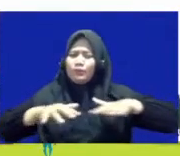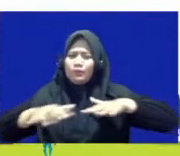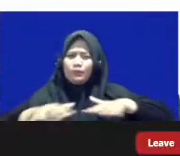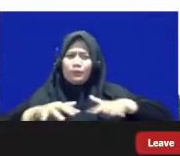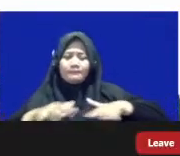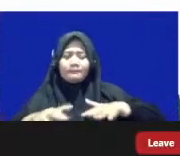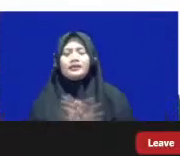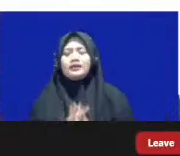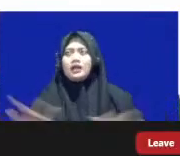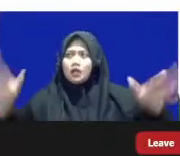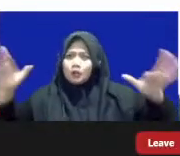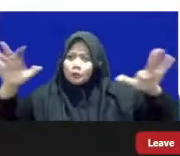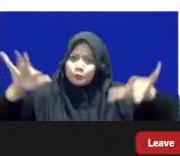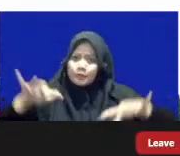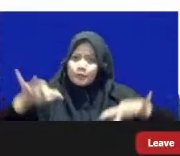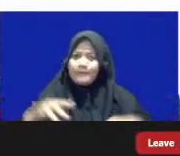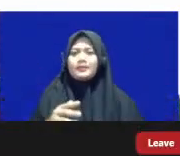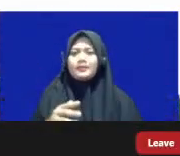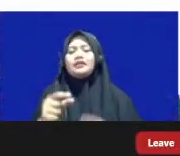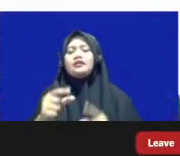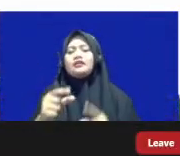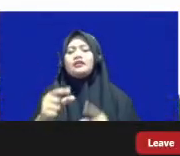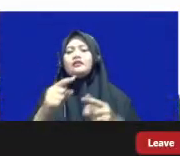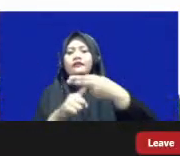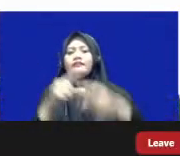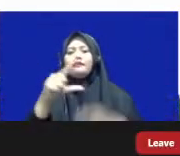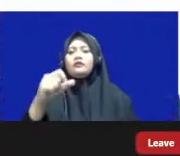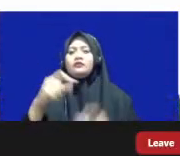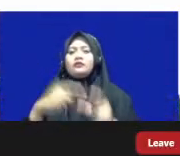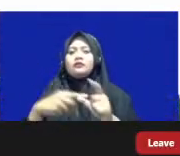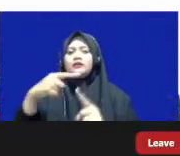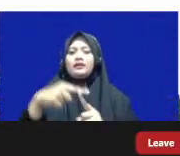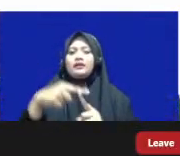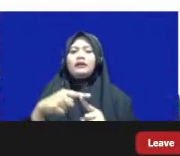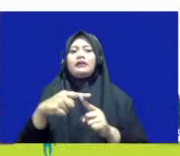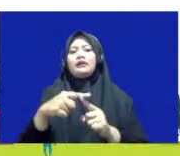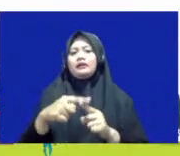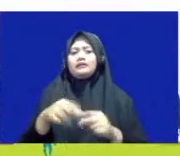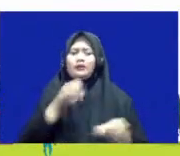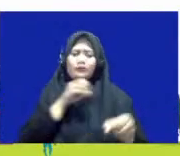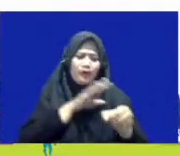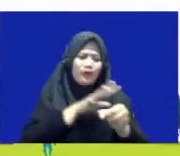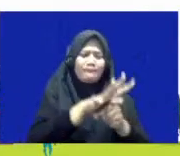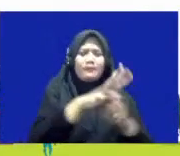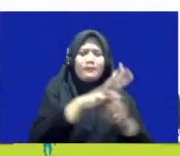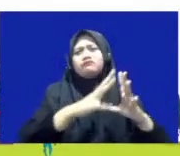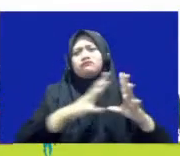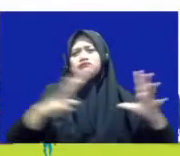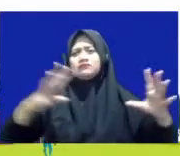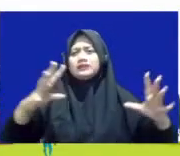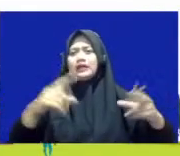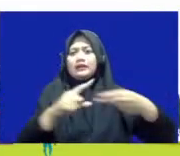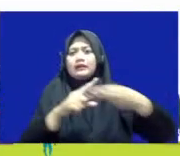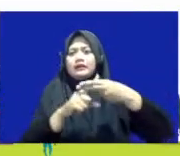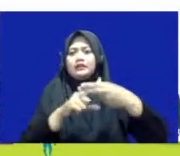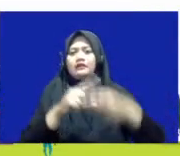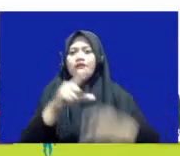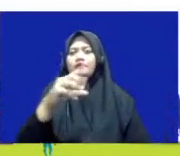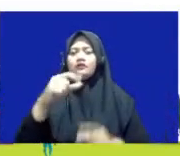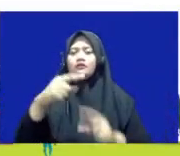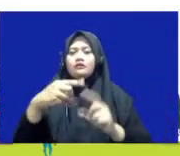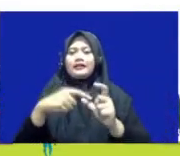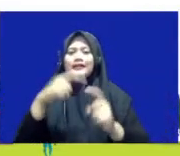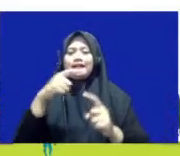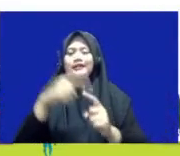seriously affected the island and killed thousands of people. I went back there in